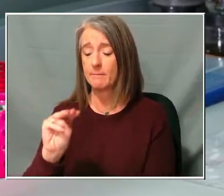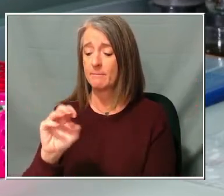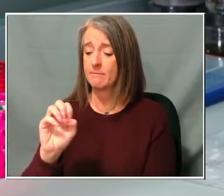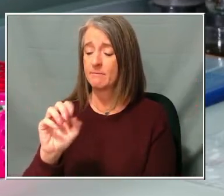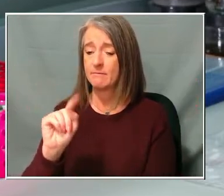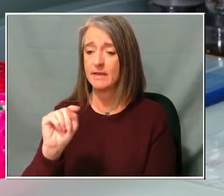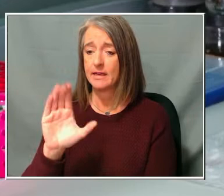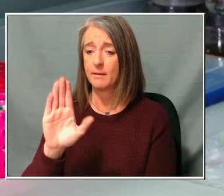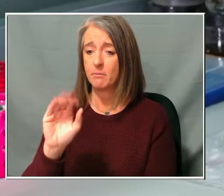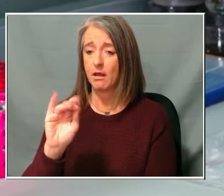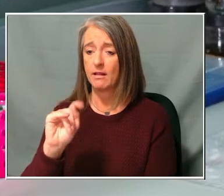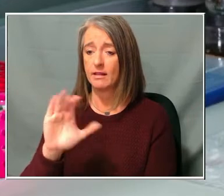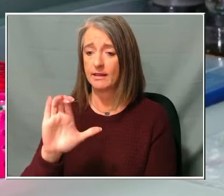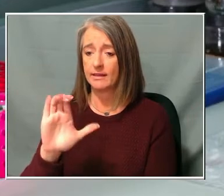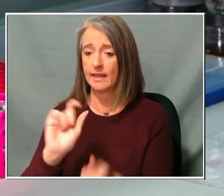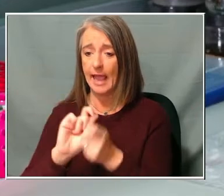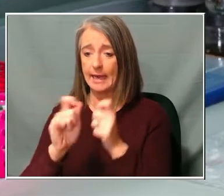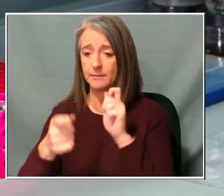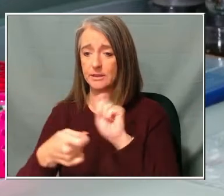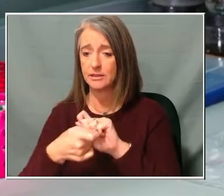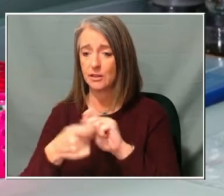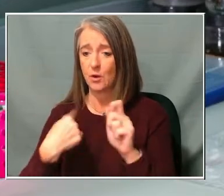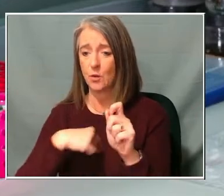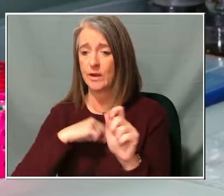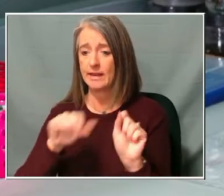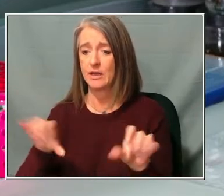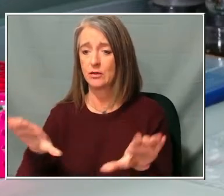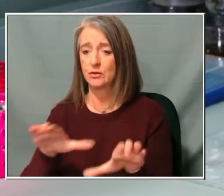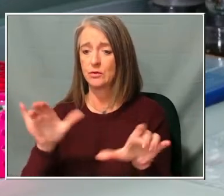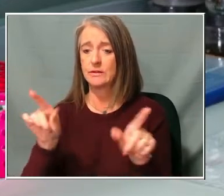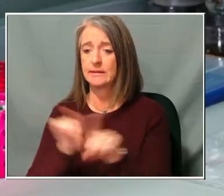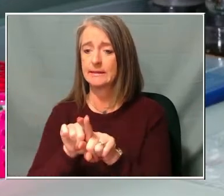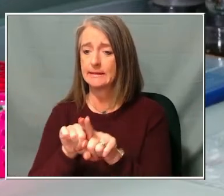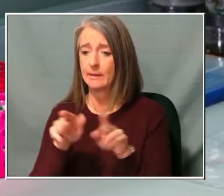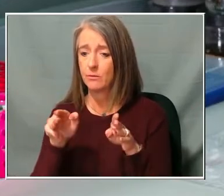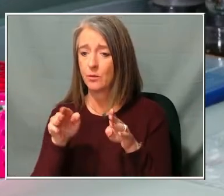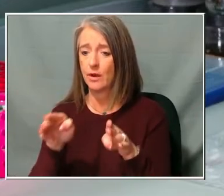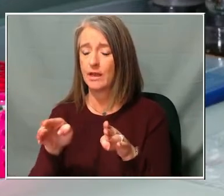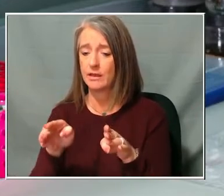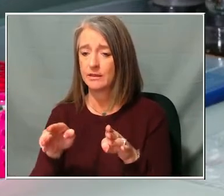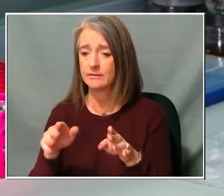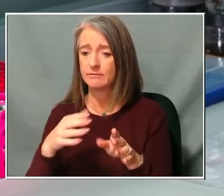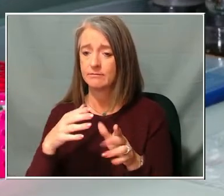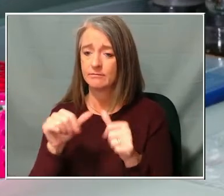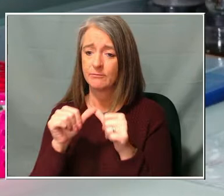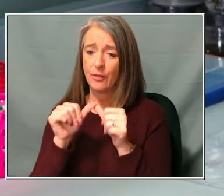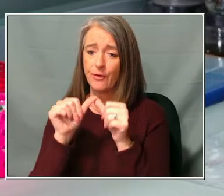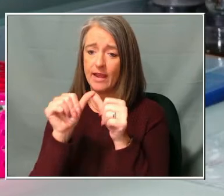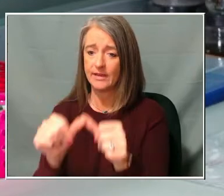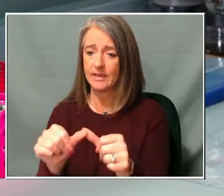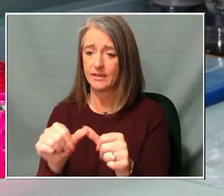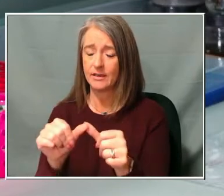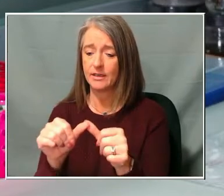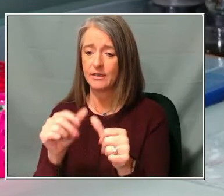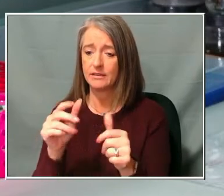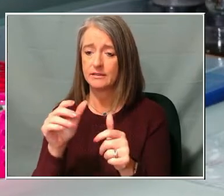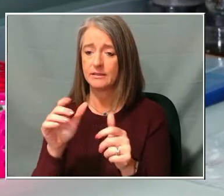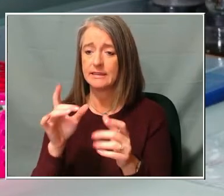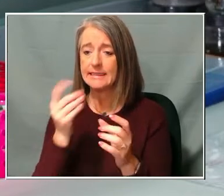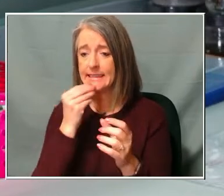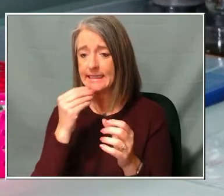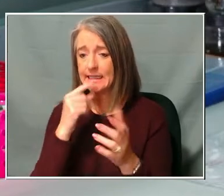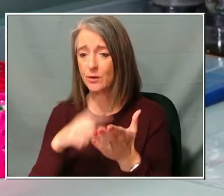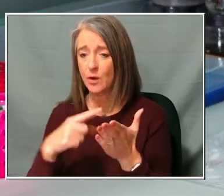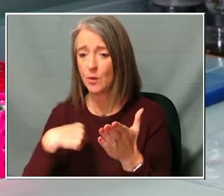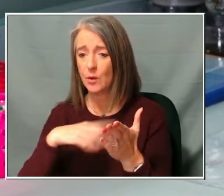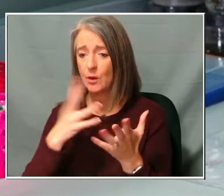understand how we're able to do the same, thriving on, extremes, which is eating what we want to eat and not